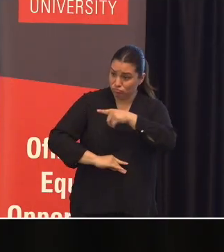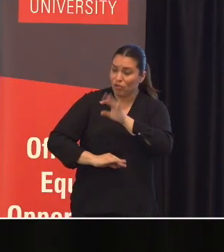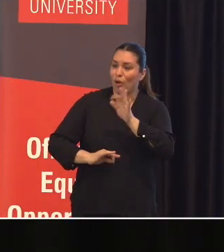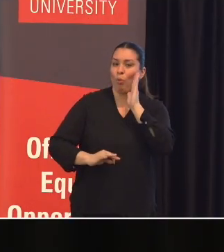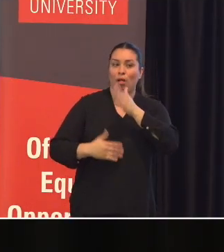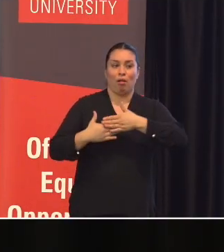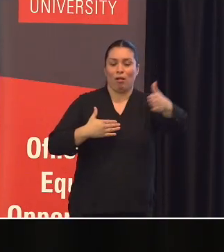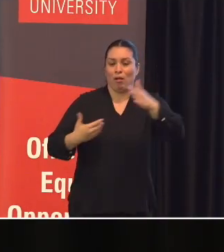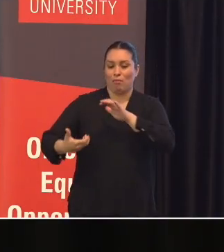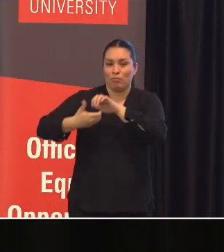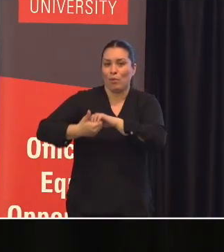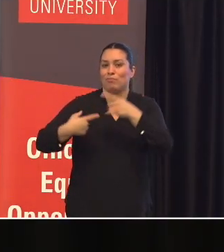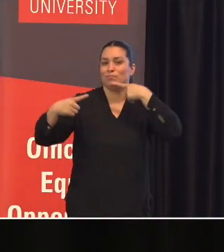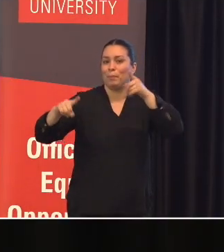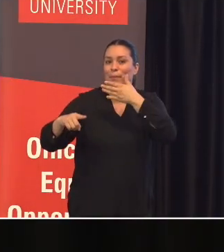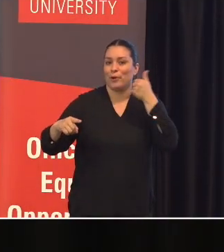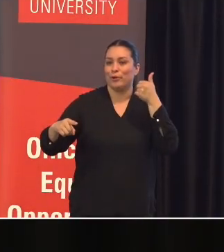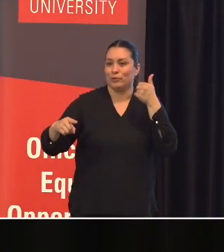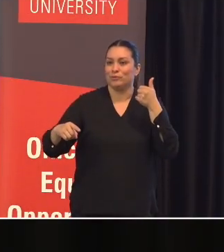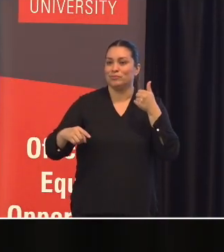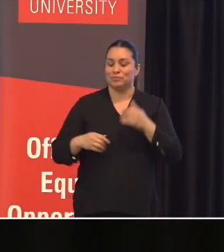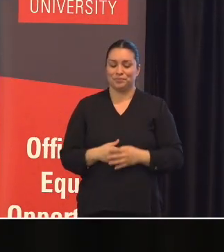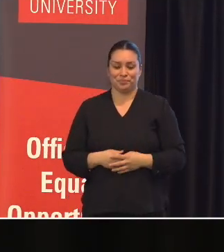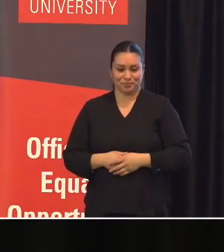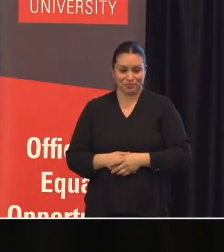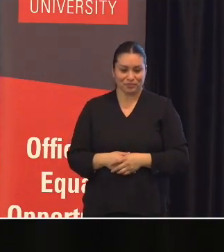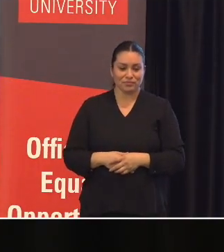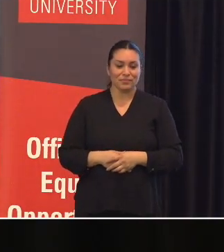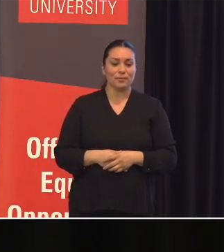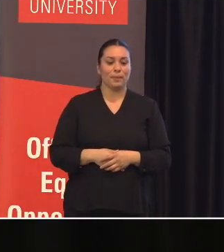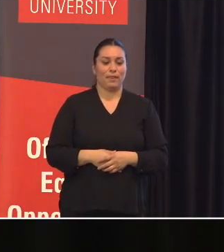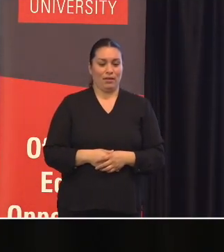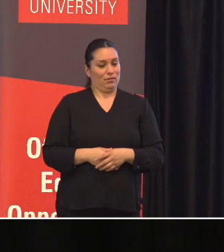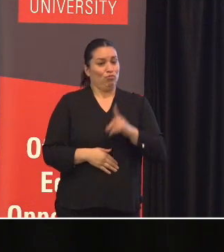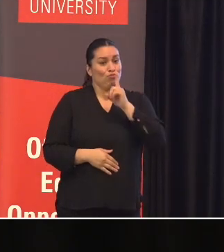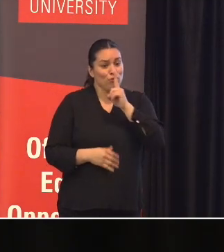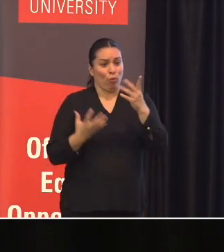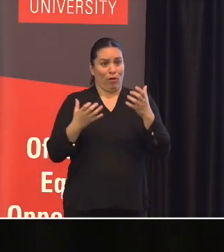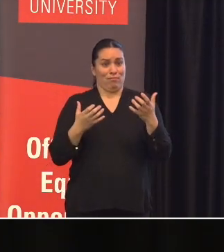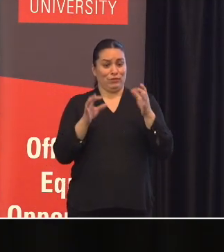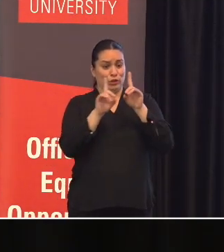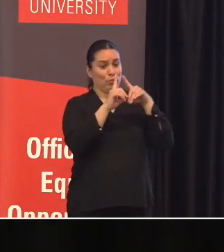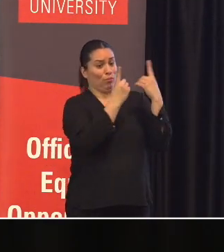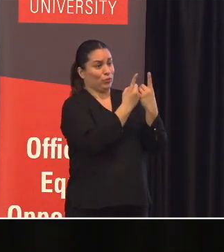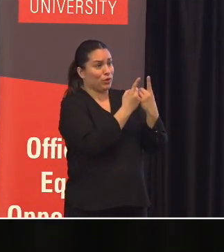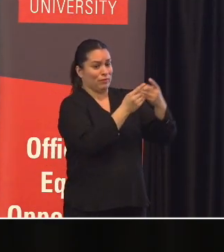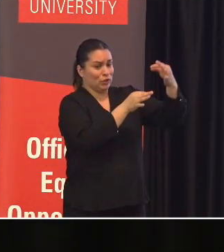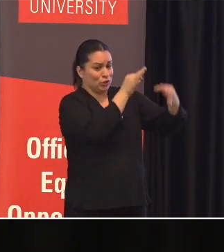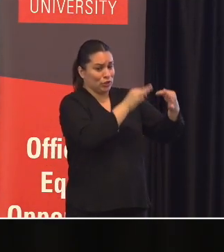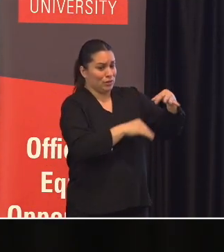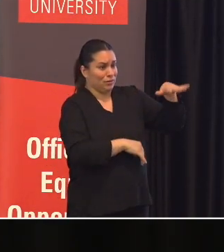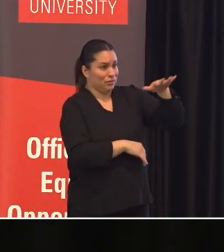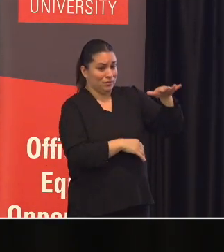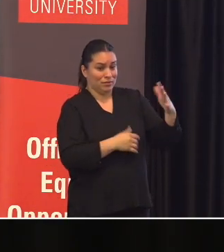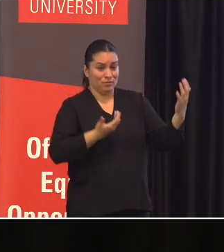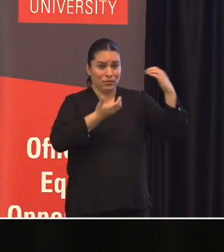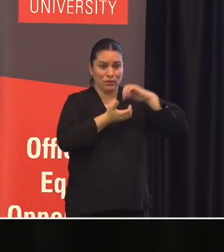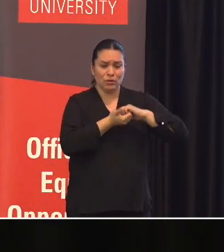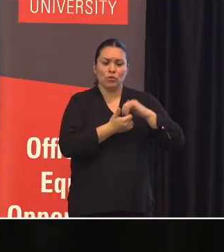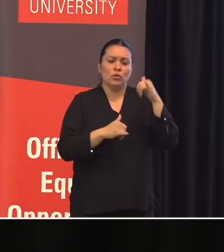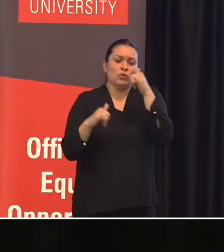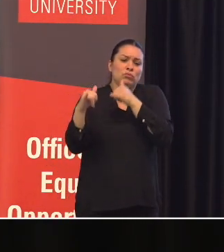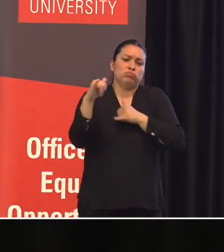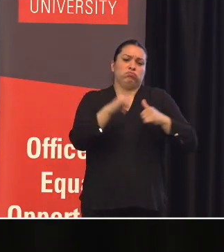Civil Rights and the Department of Justice to consider me a partner, right? So it's make a plan and start working. You are already doing